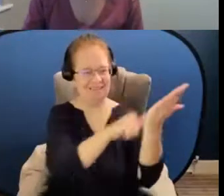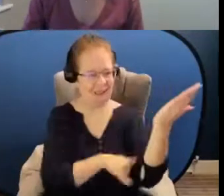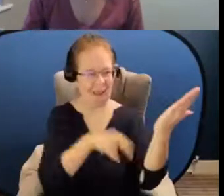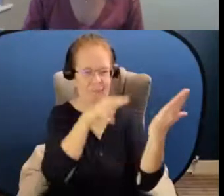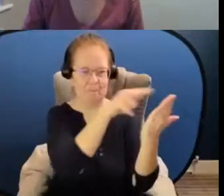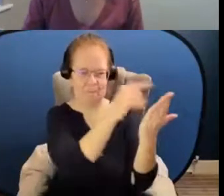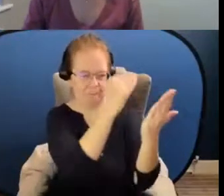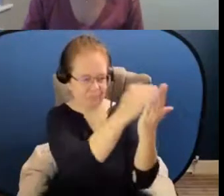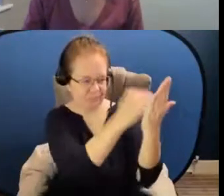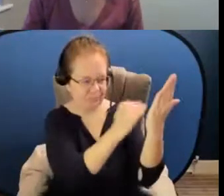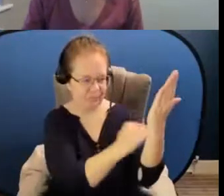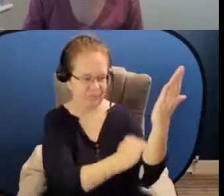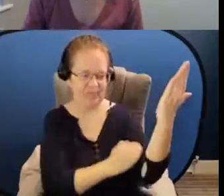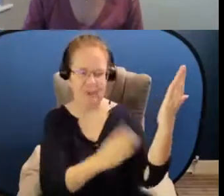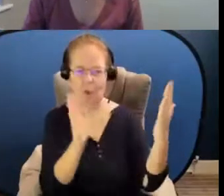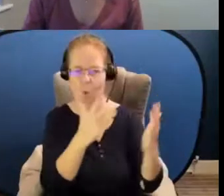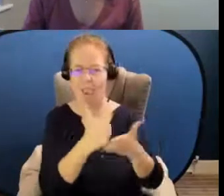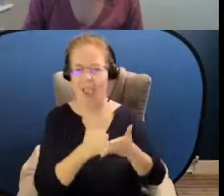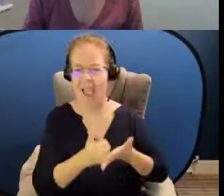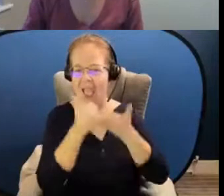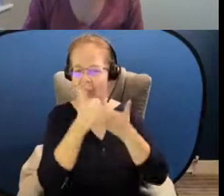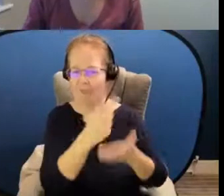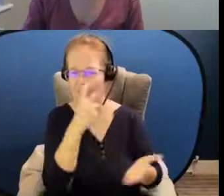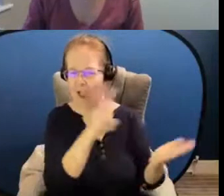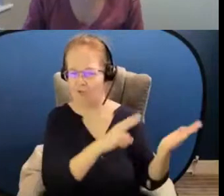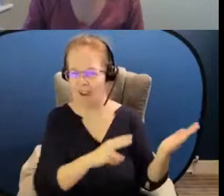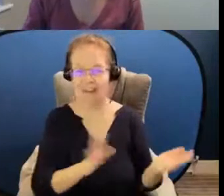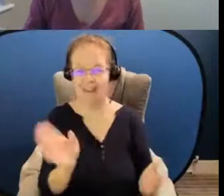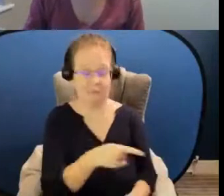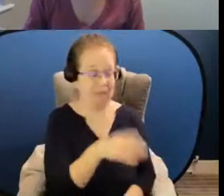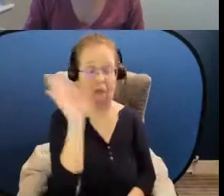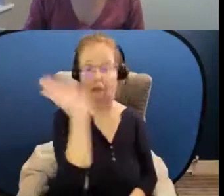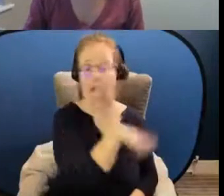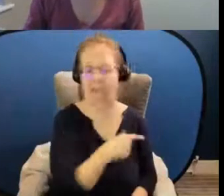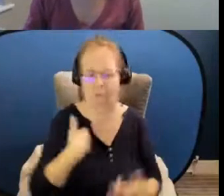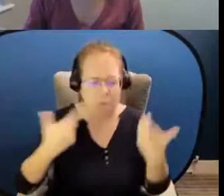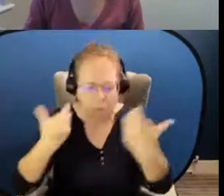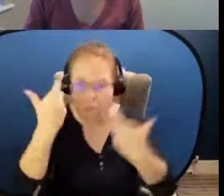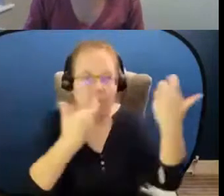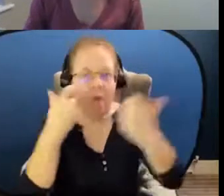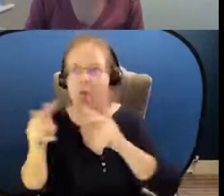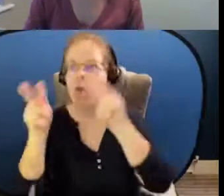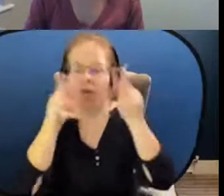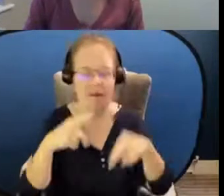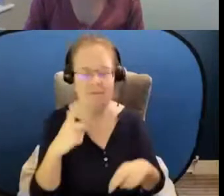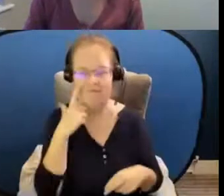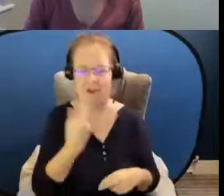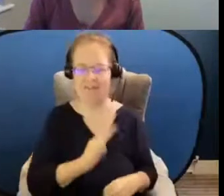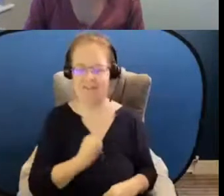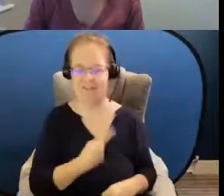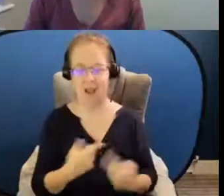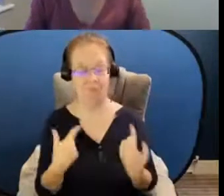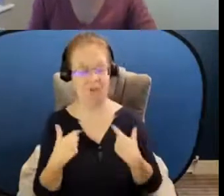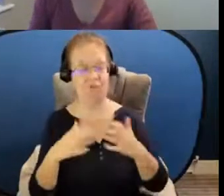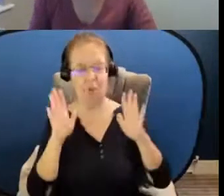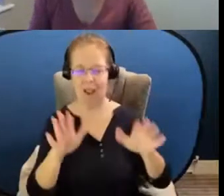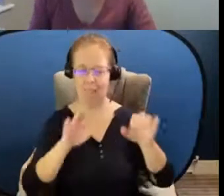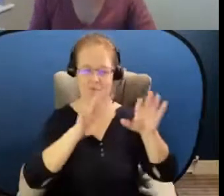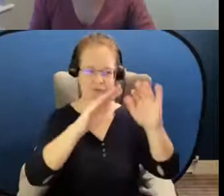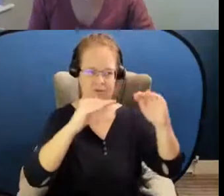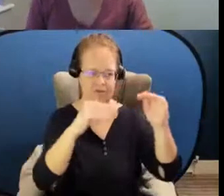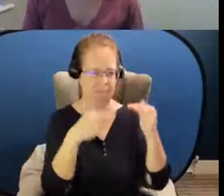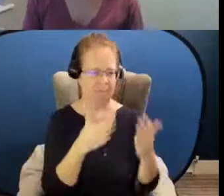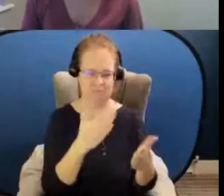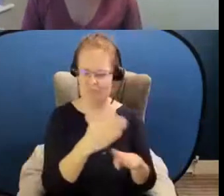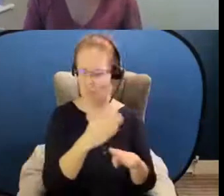the help and you could read, but of course no one read it there or they tried to find it there. So we broke that up. And then as you're working on an image